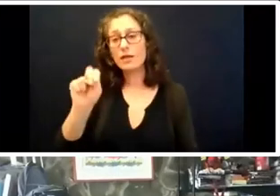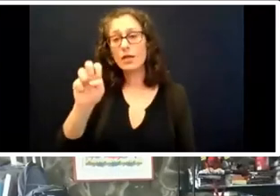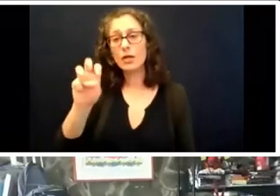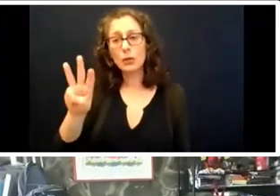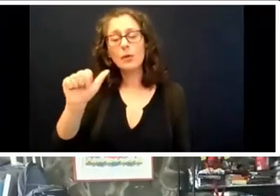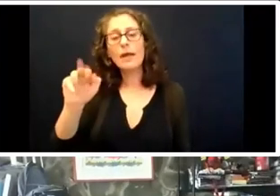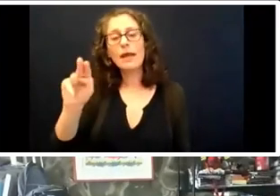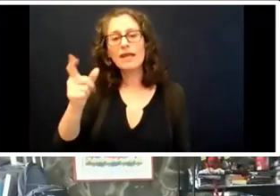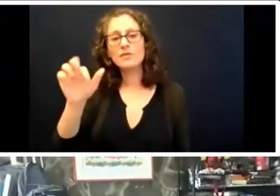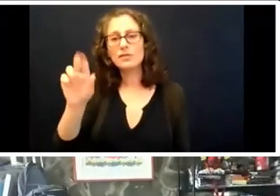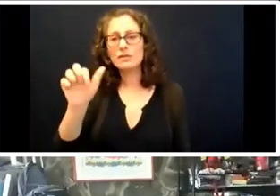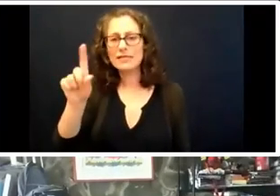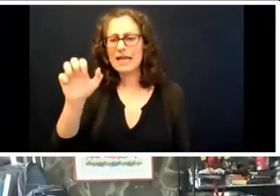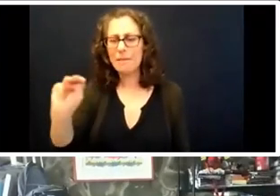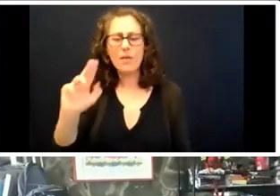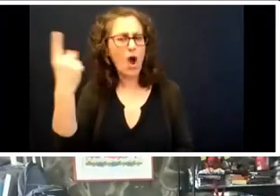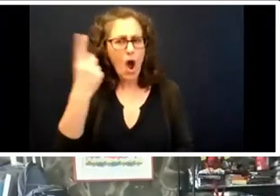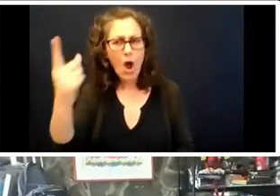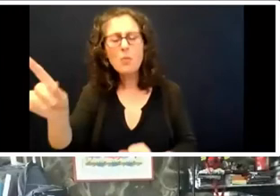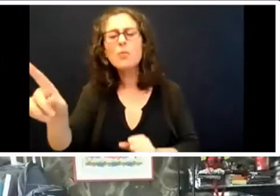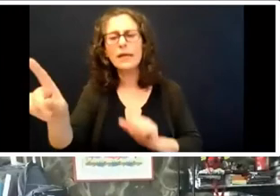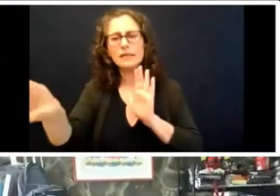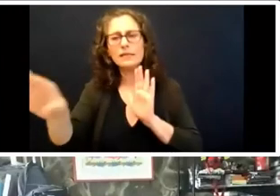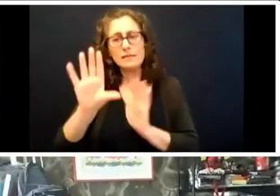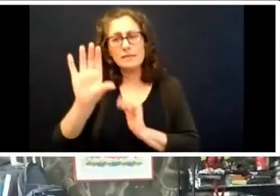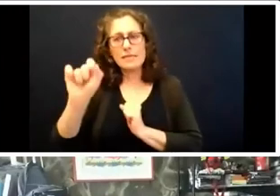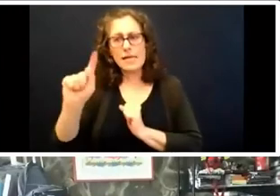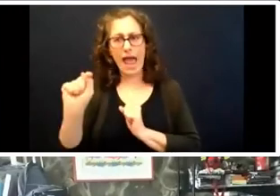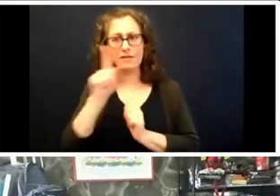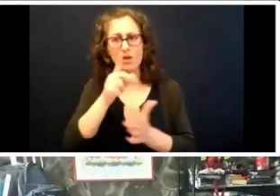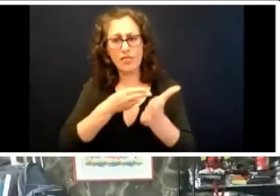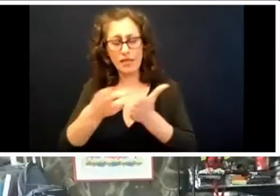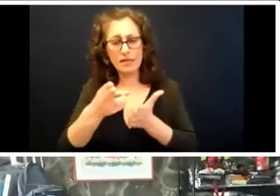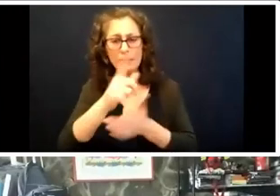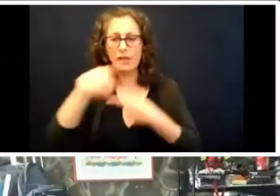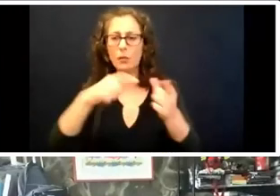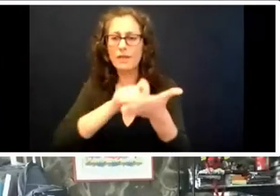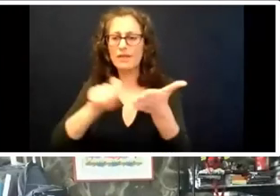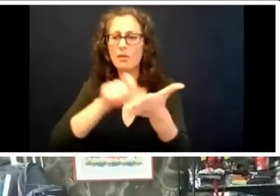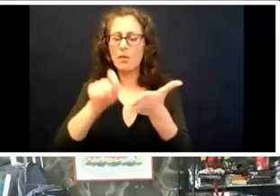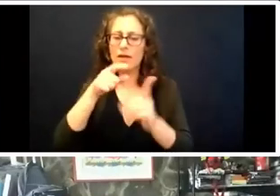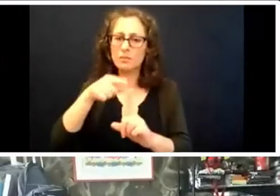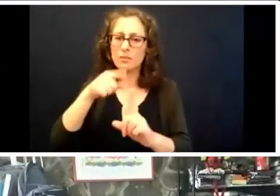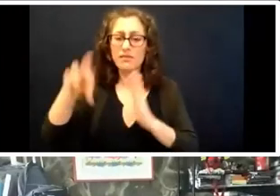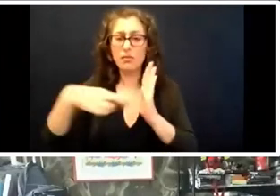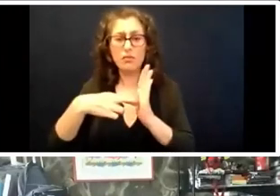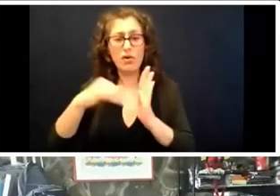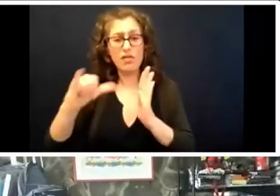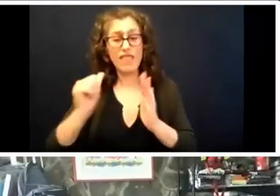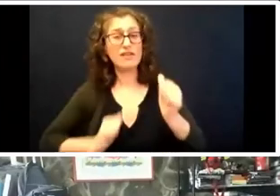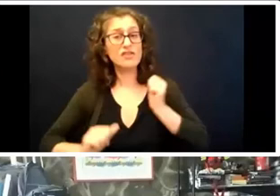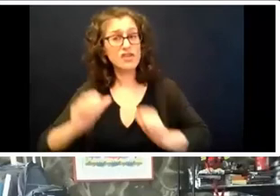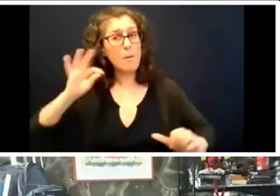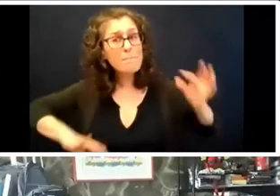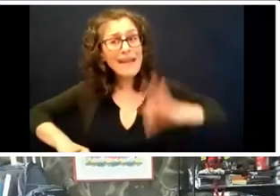casts authentically when they write a disability specific role. And I think that show is really benefiting from doing